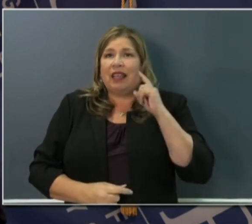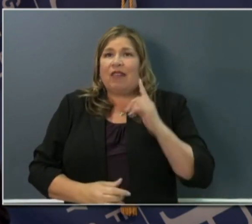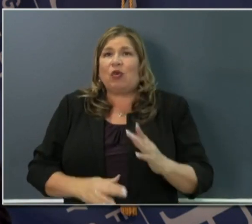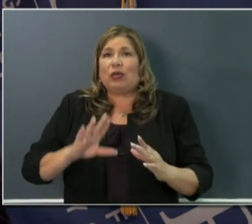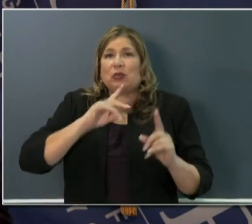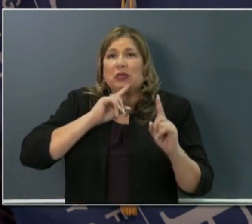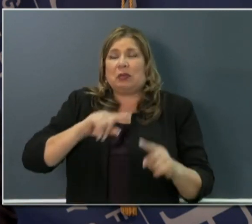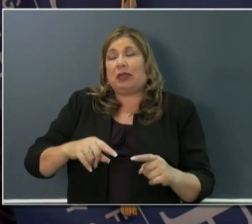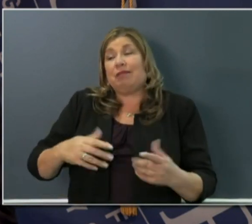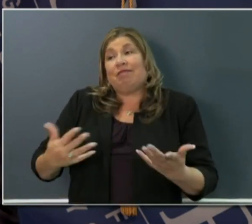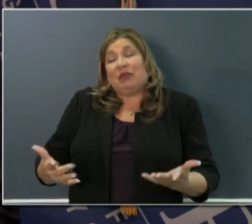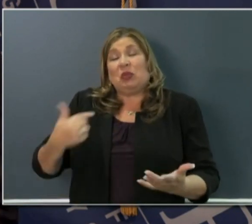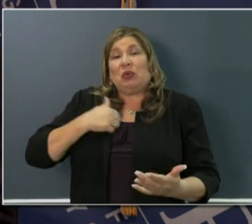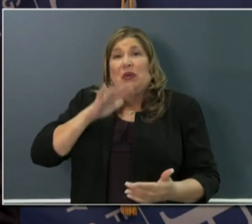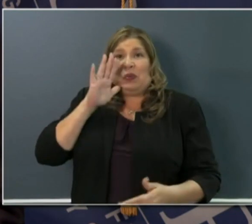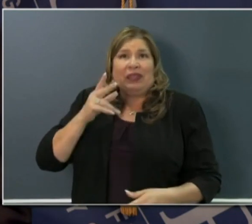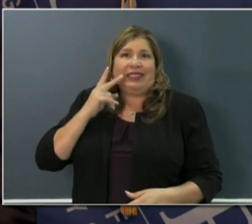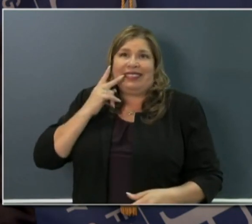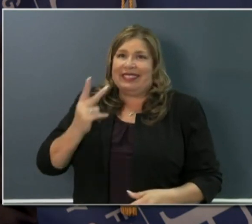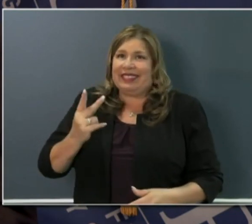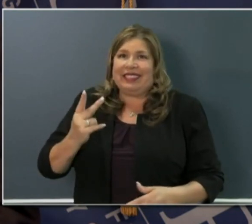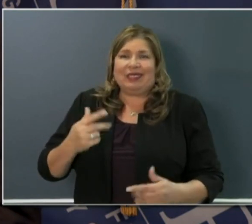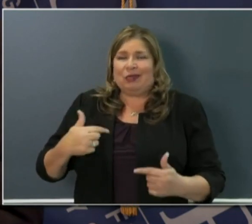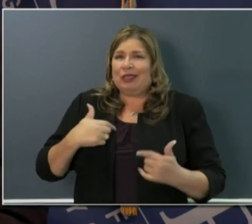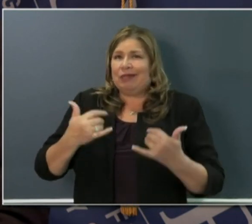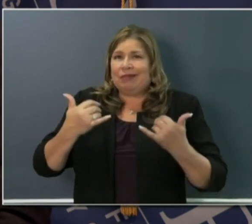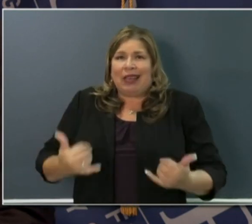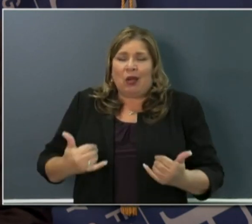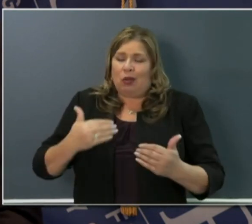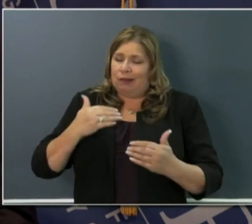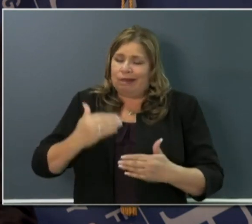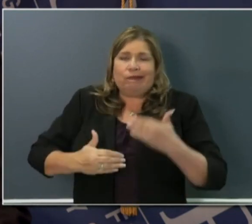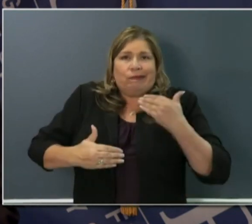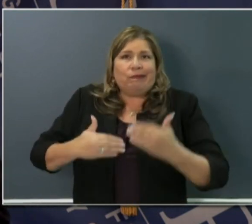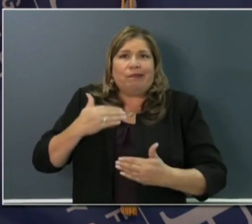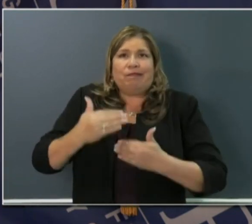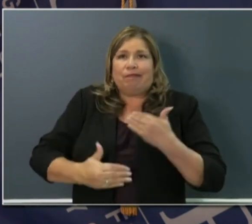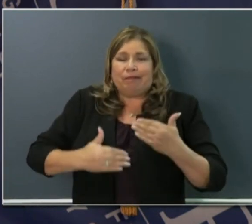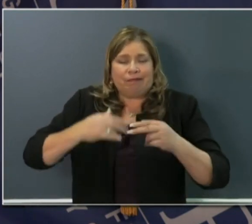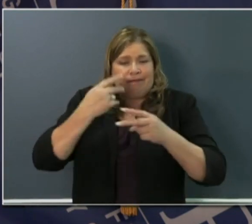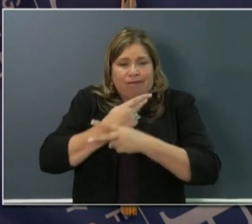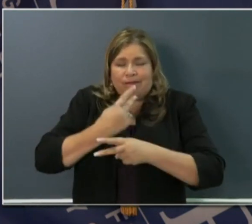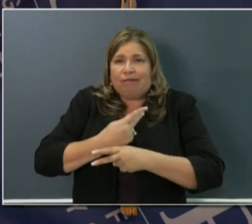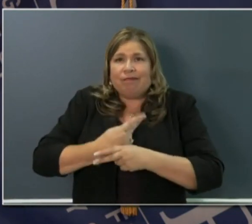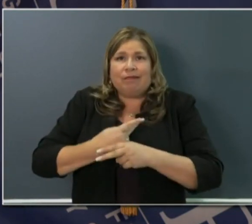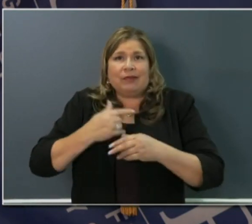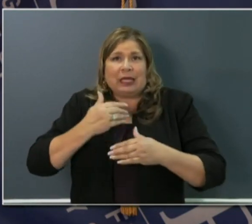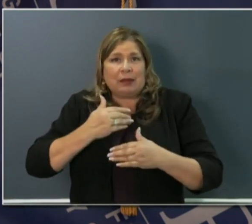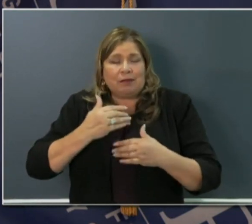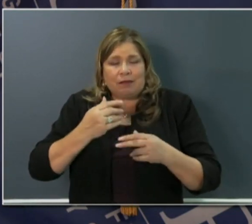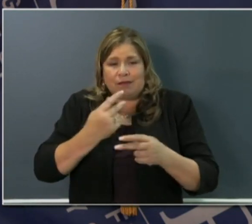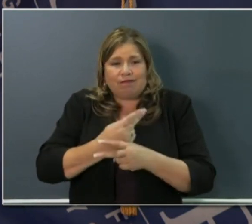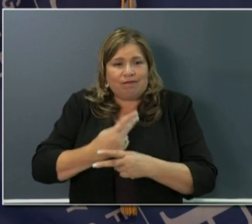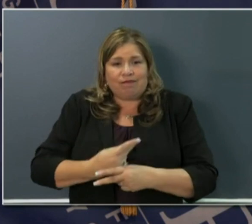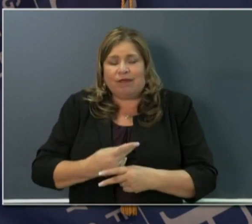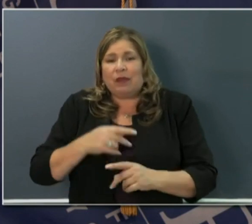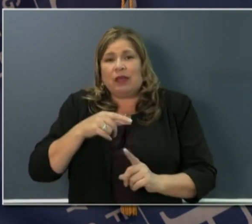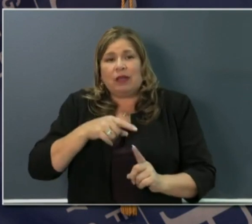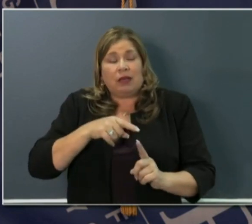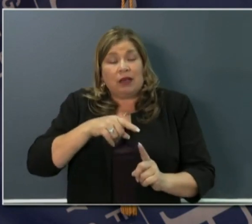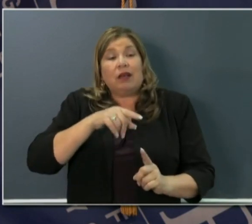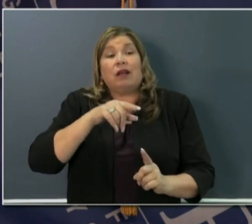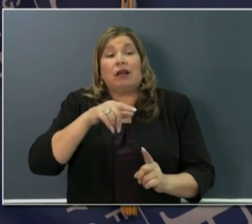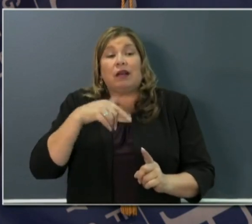in quite literally real time processing the details and nuances and translating into the